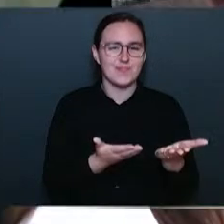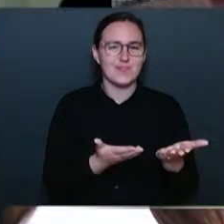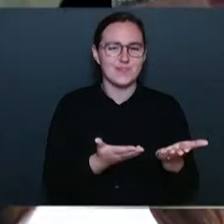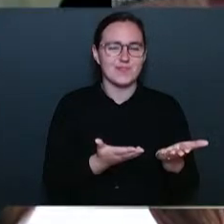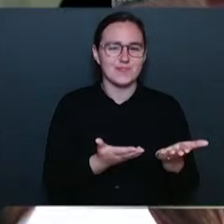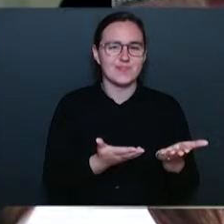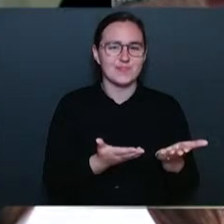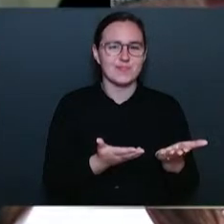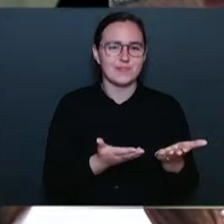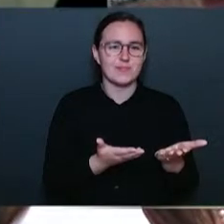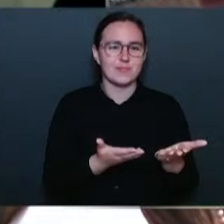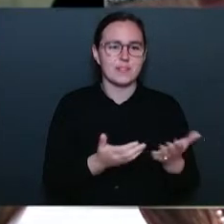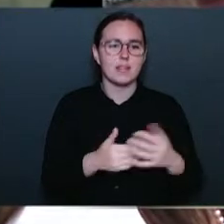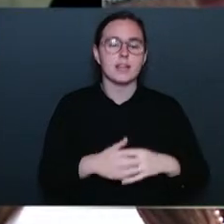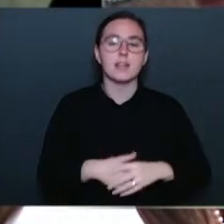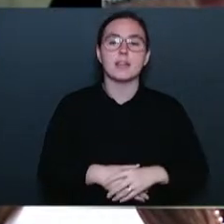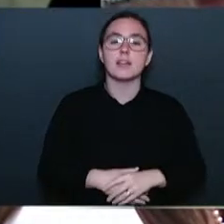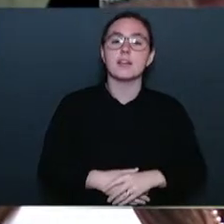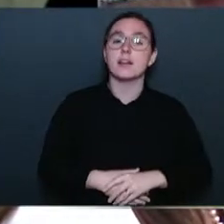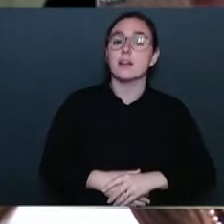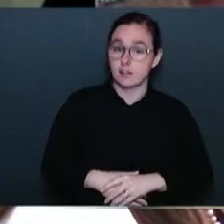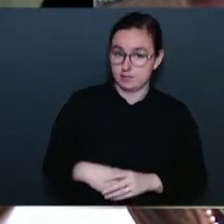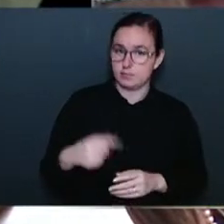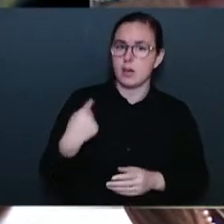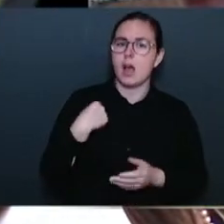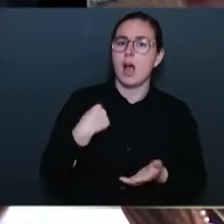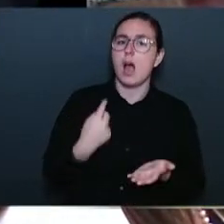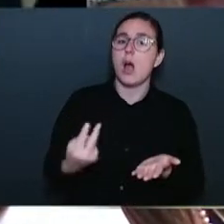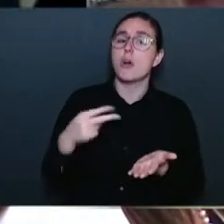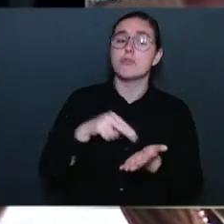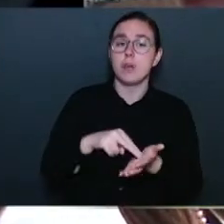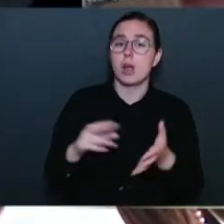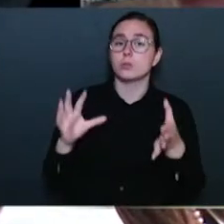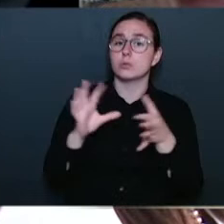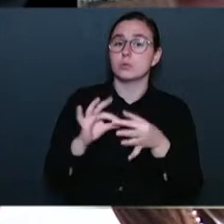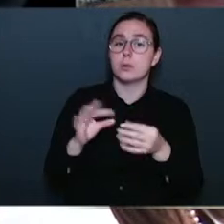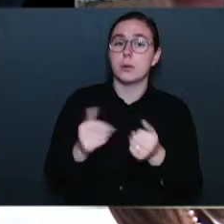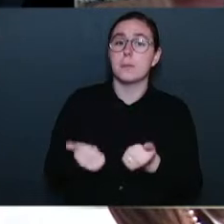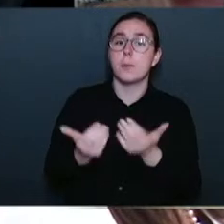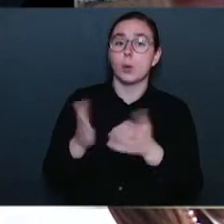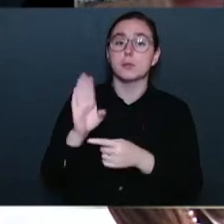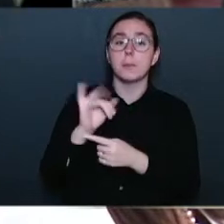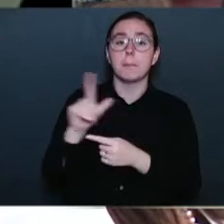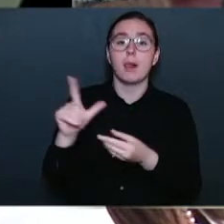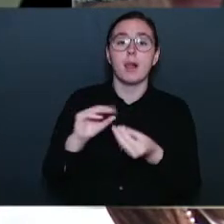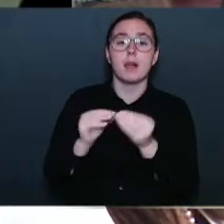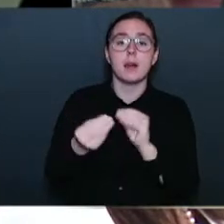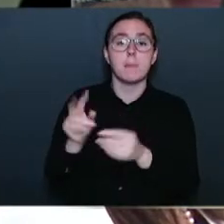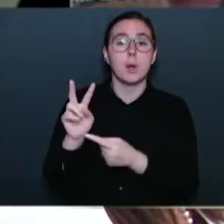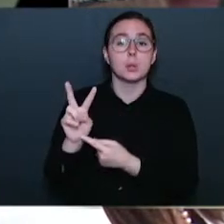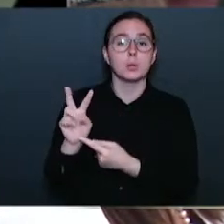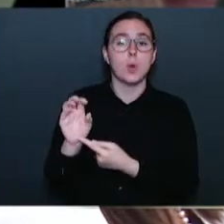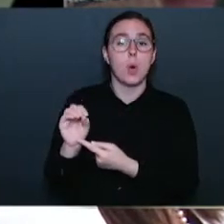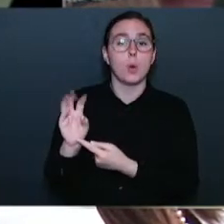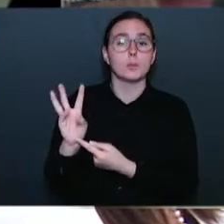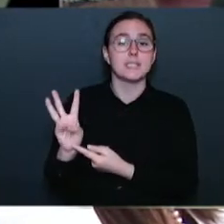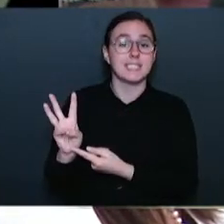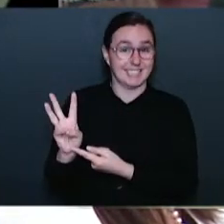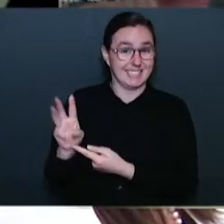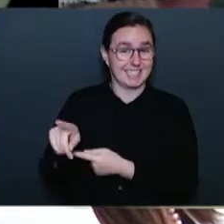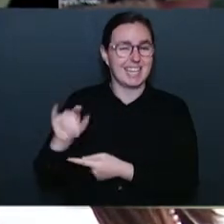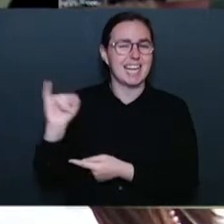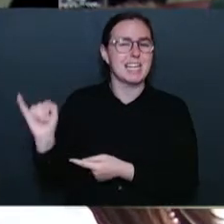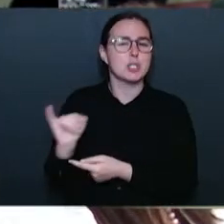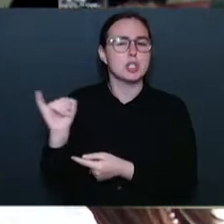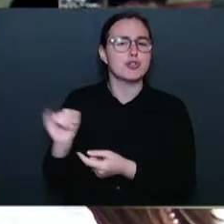I Rise to give oral notice of Bill 206. Insurance Amendment act Insurance private passenger vehicle premium